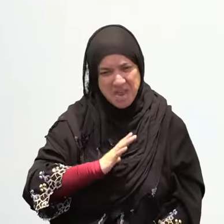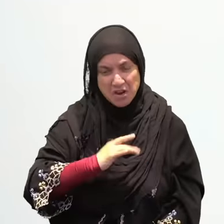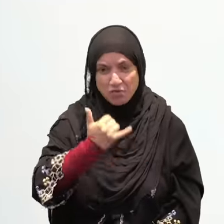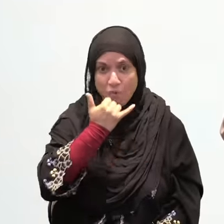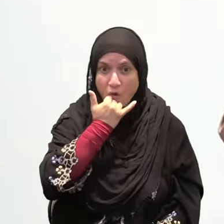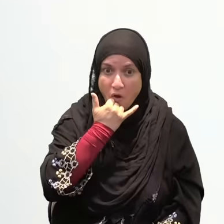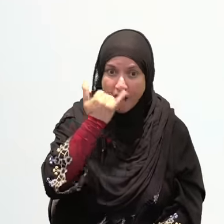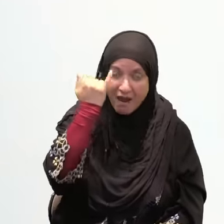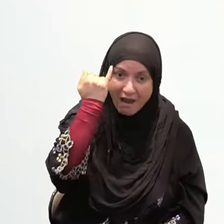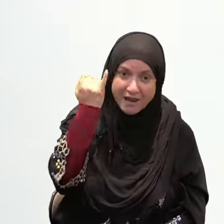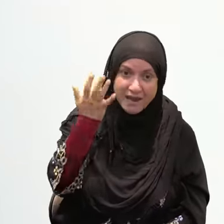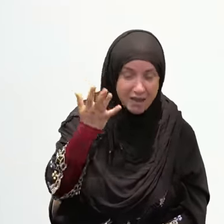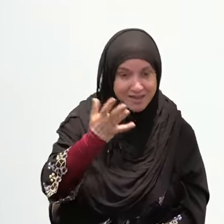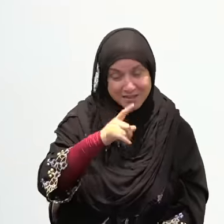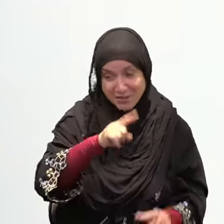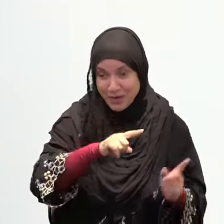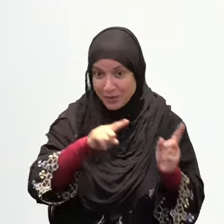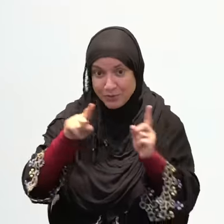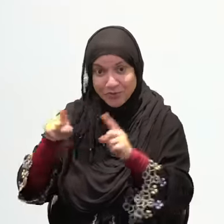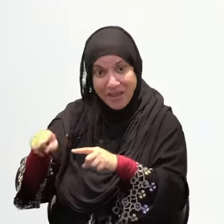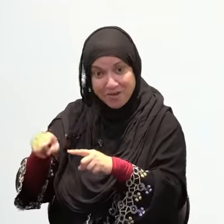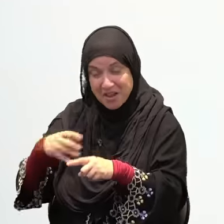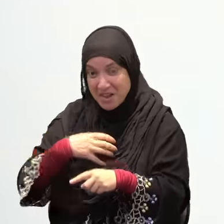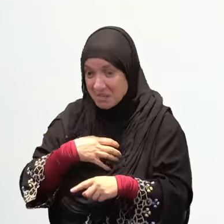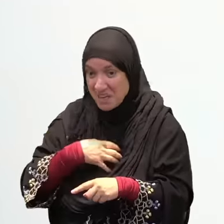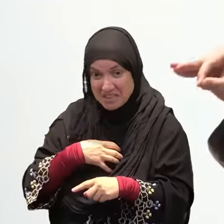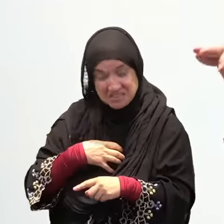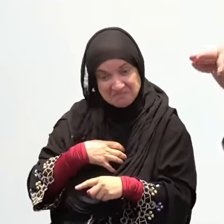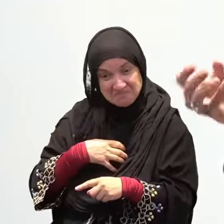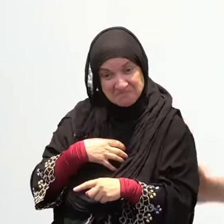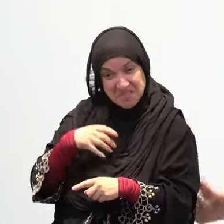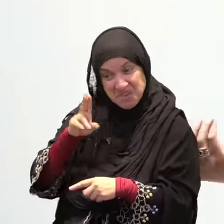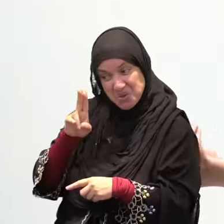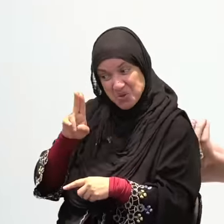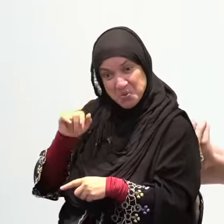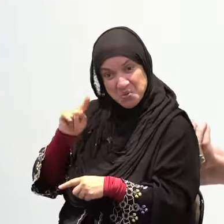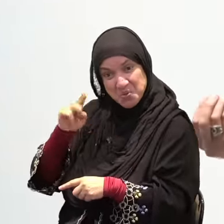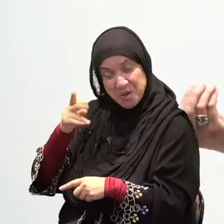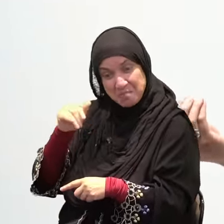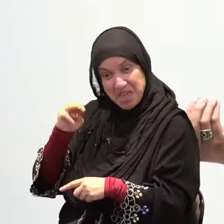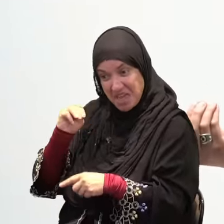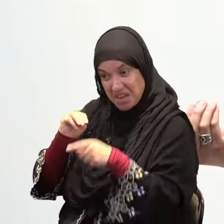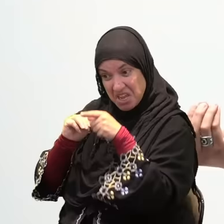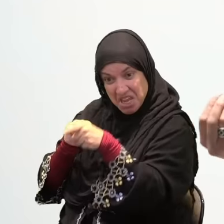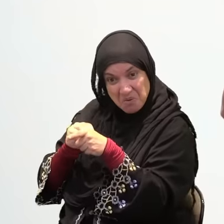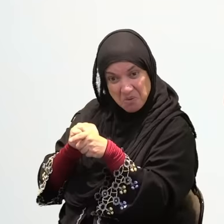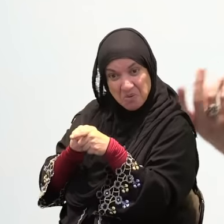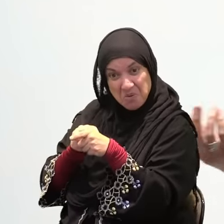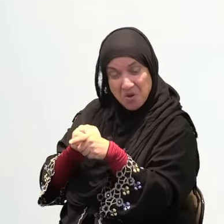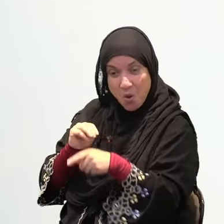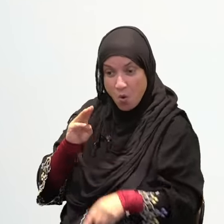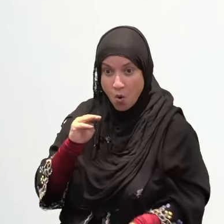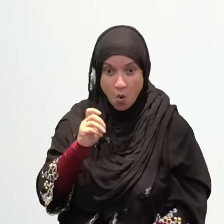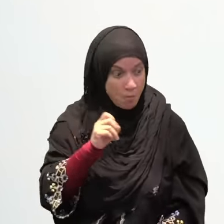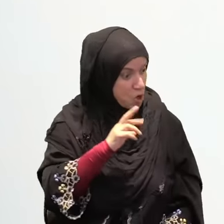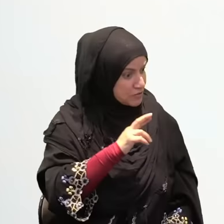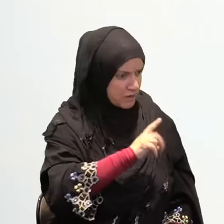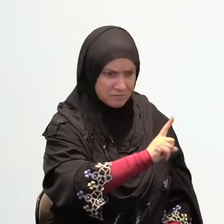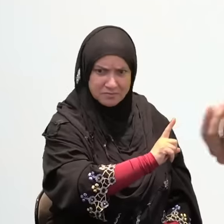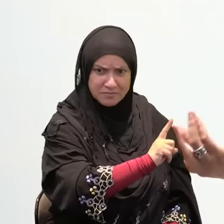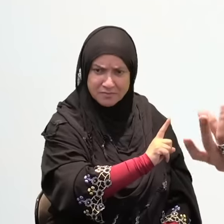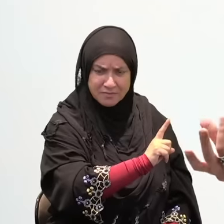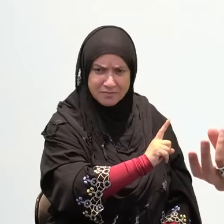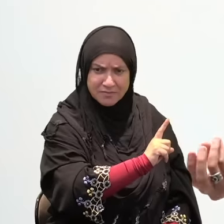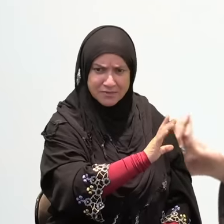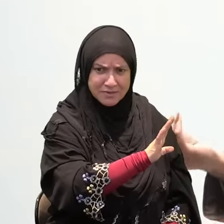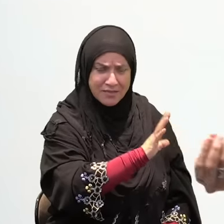that thin layer on the top so that people will think it's good, but under it, it's nothing but rotten goods. And